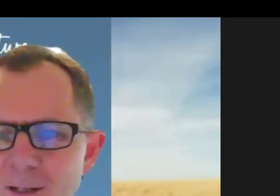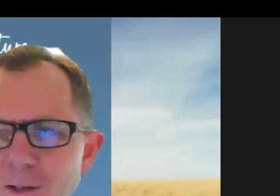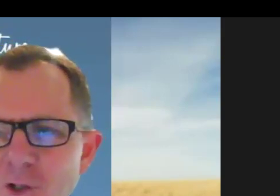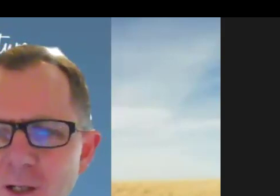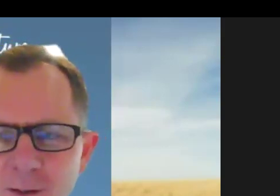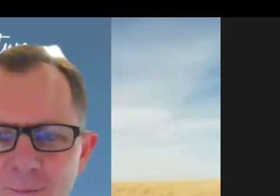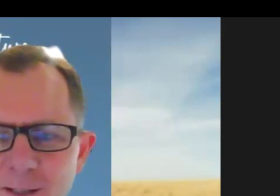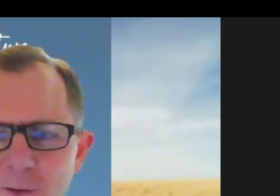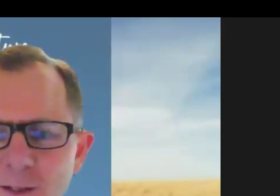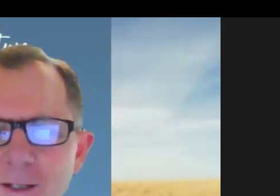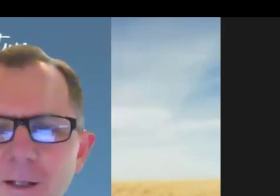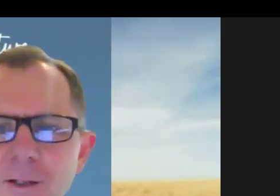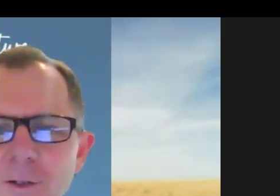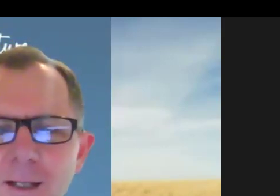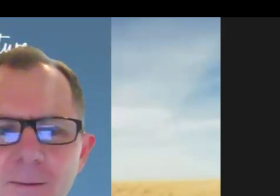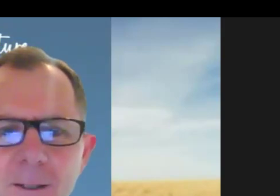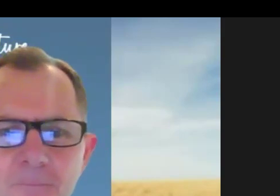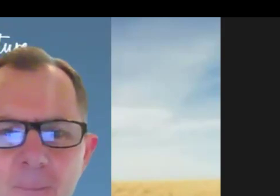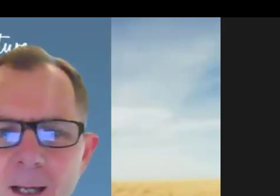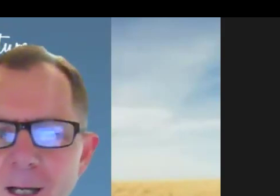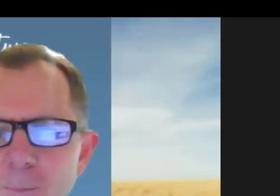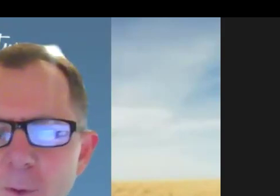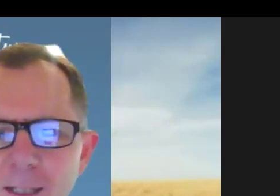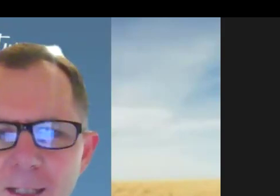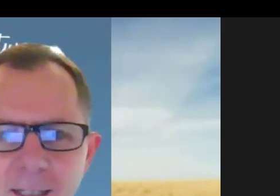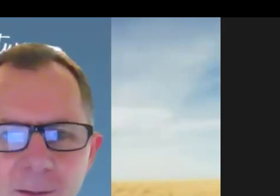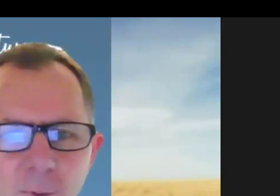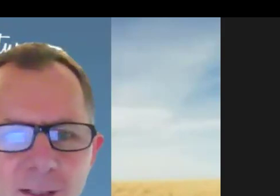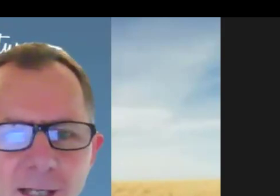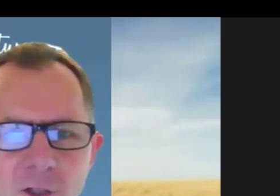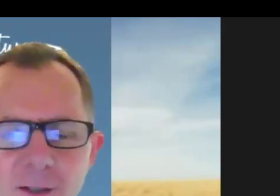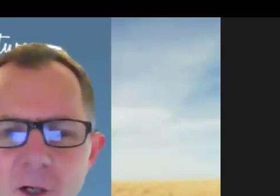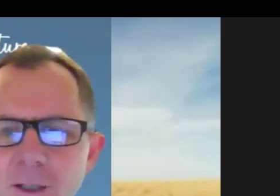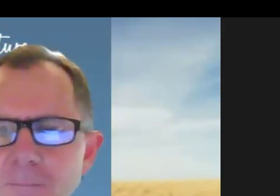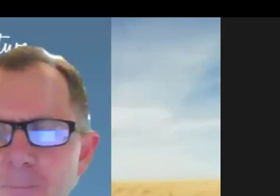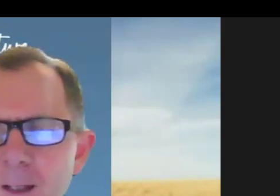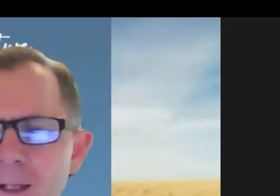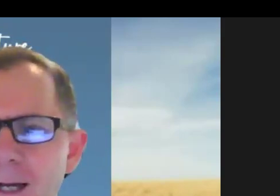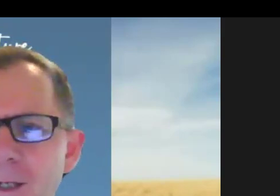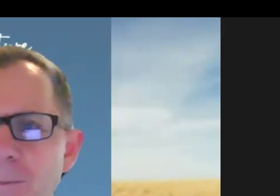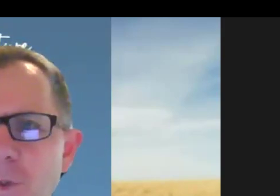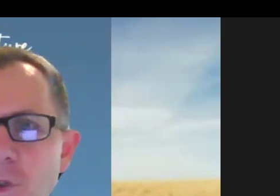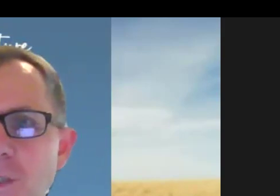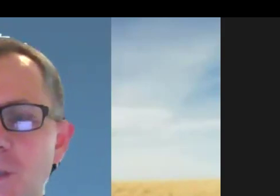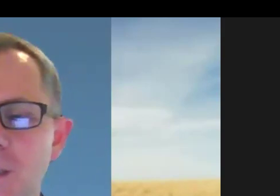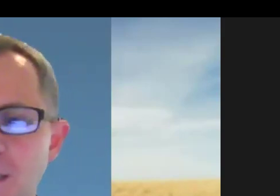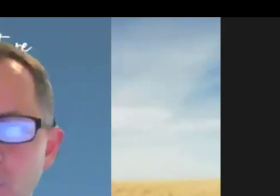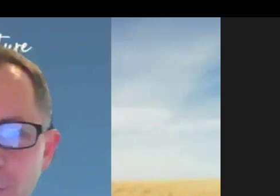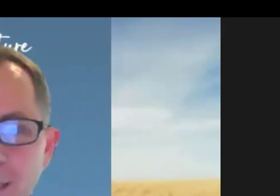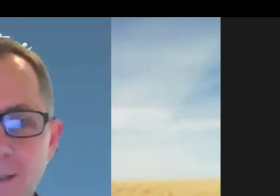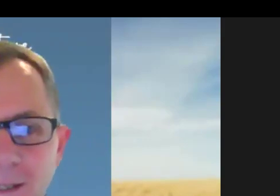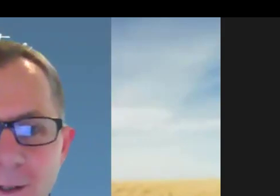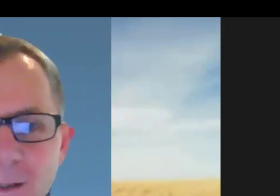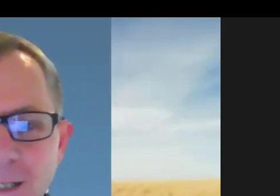start my sharing of my screen here so I can bring the presentation on. So just a